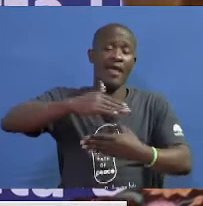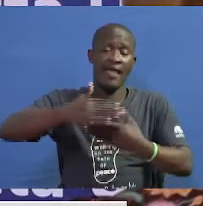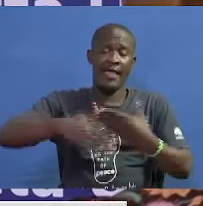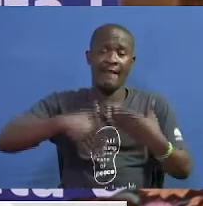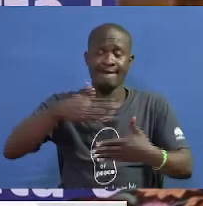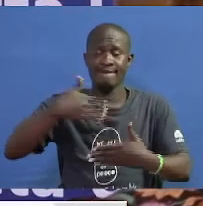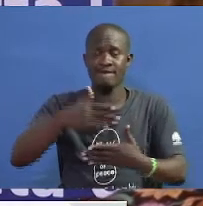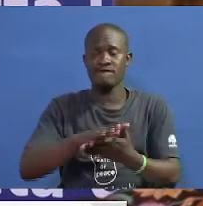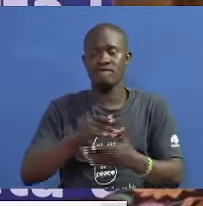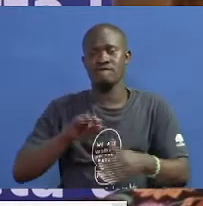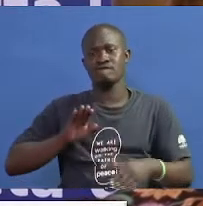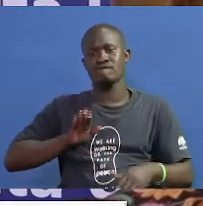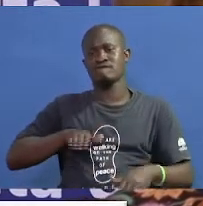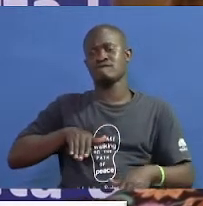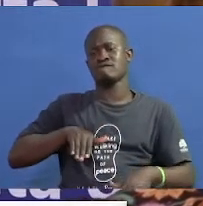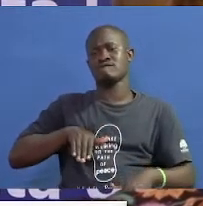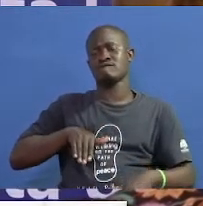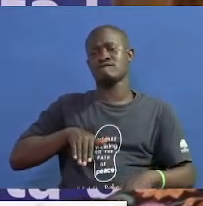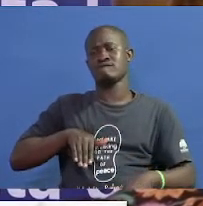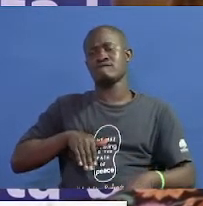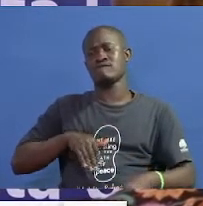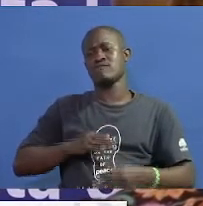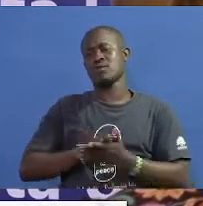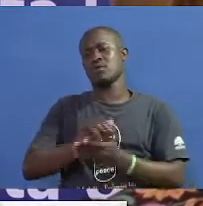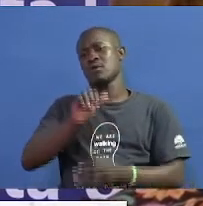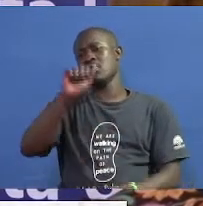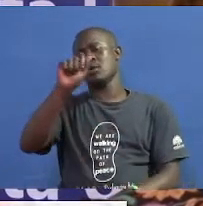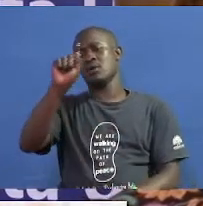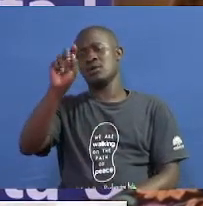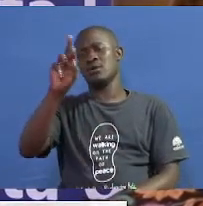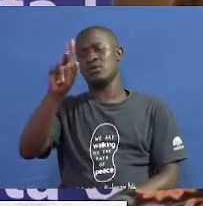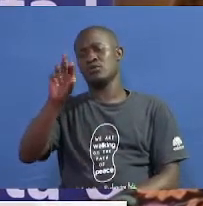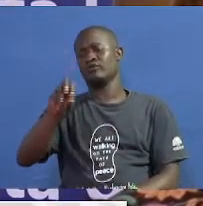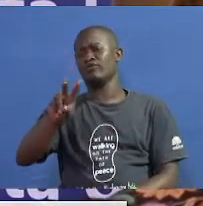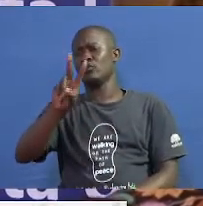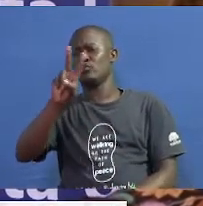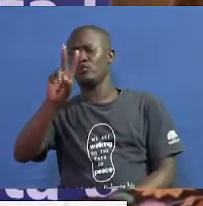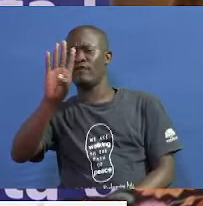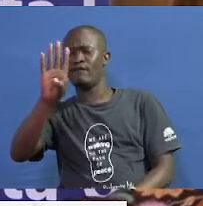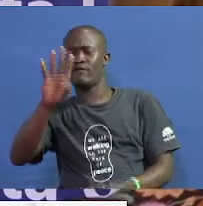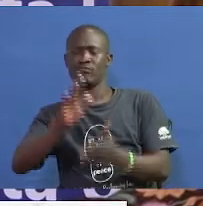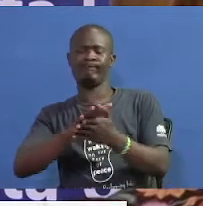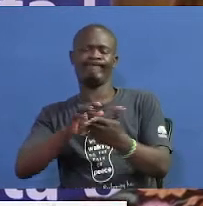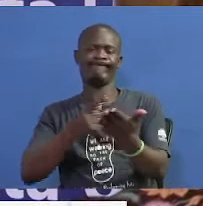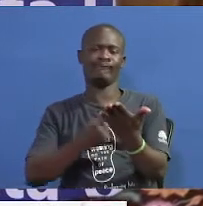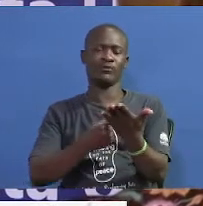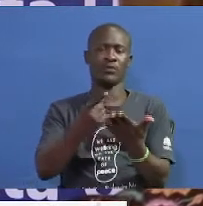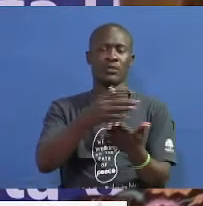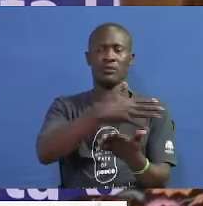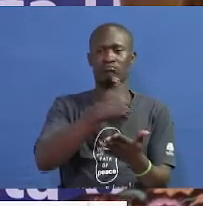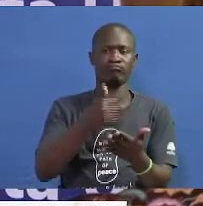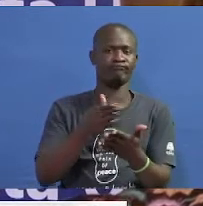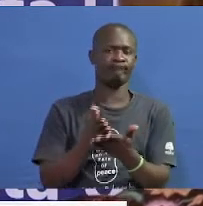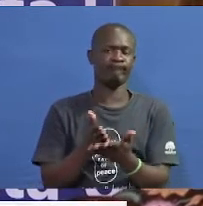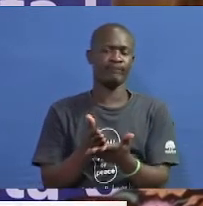should have, expectant mother should have an ultrasound by 24 weeks.